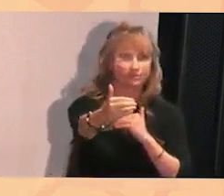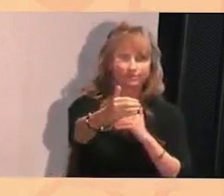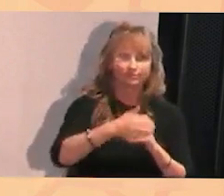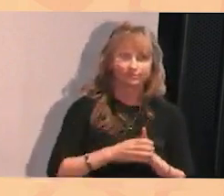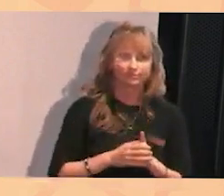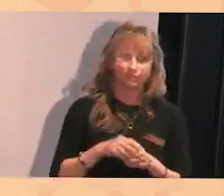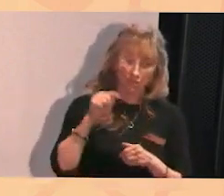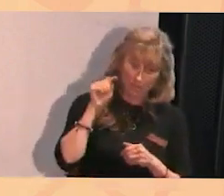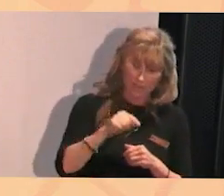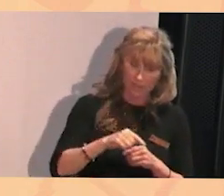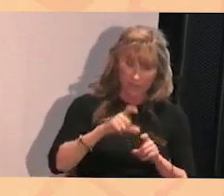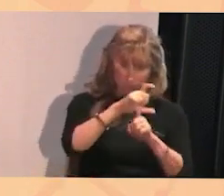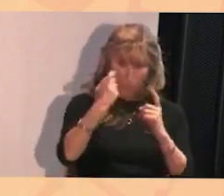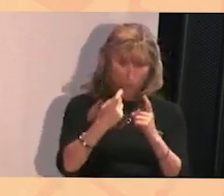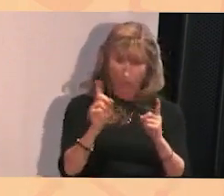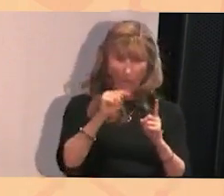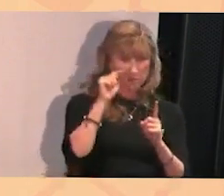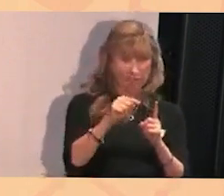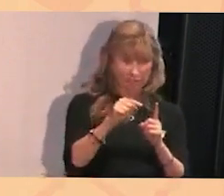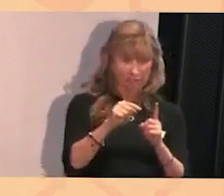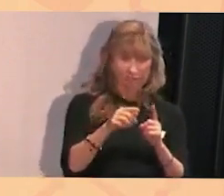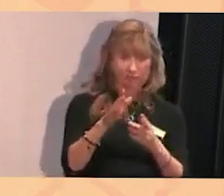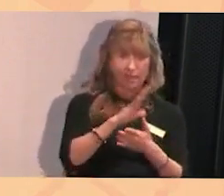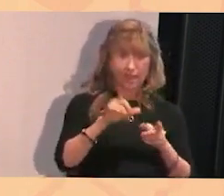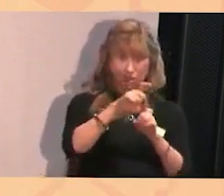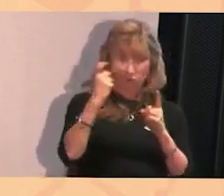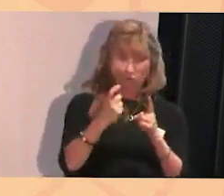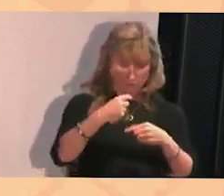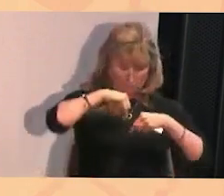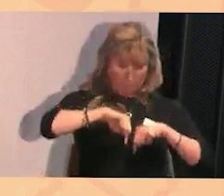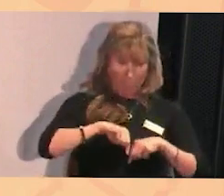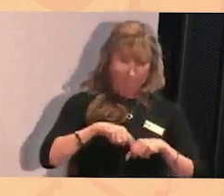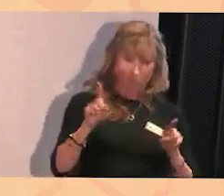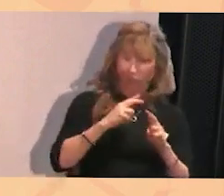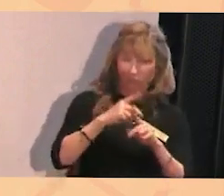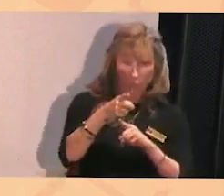culture? How does it define you, and how does it deliver well-being for you?